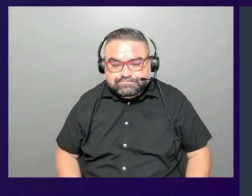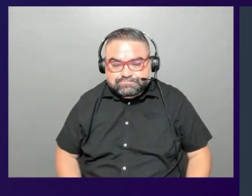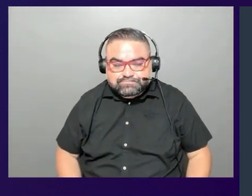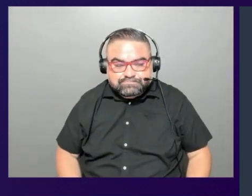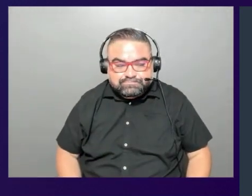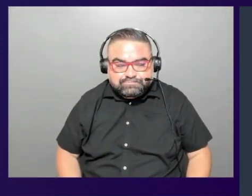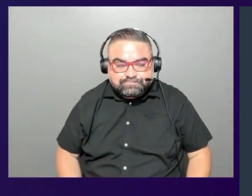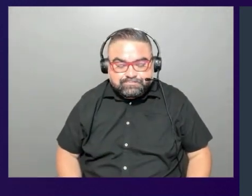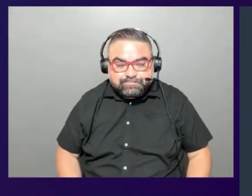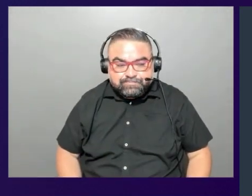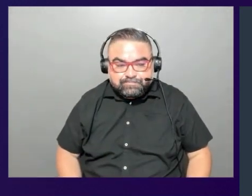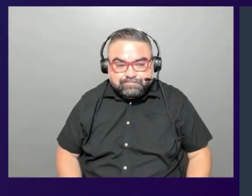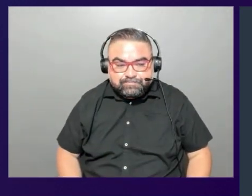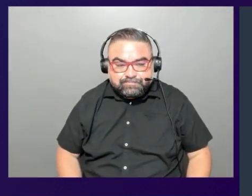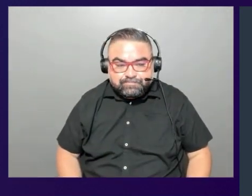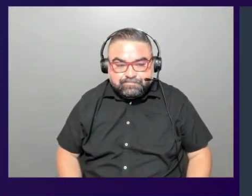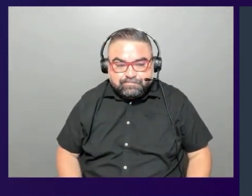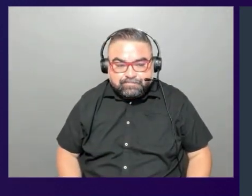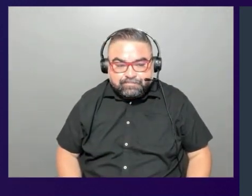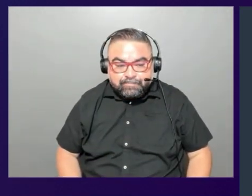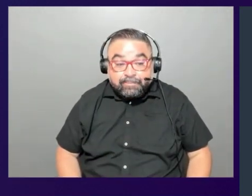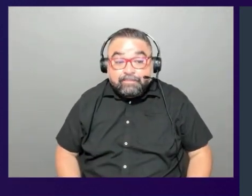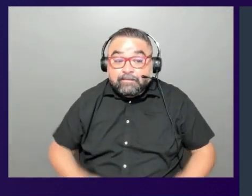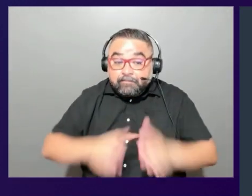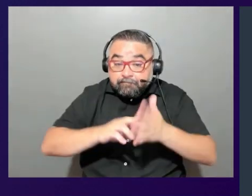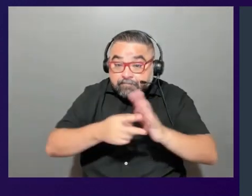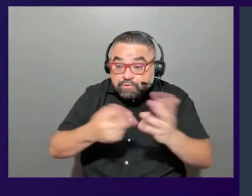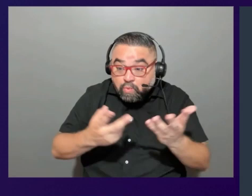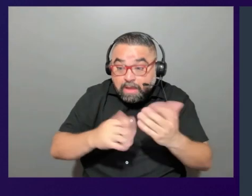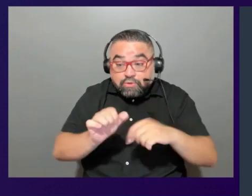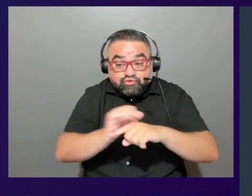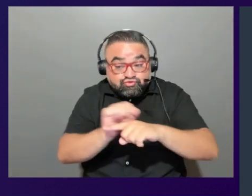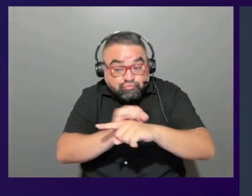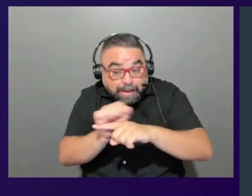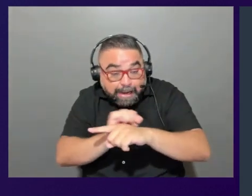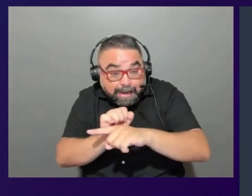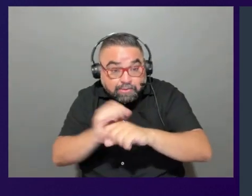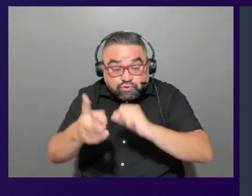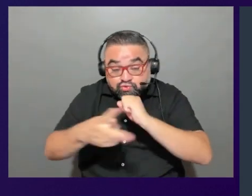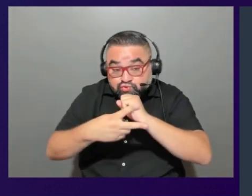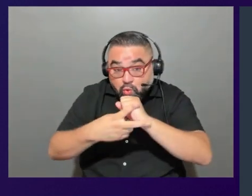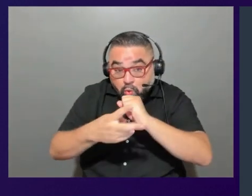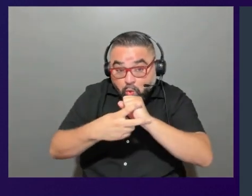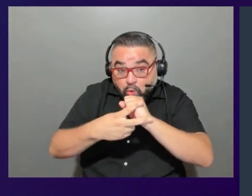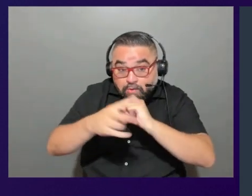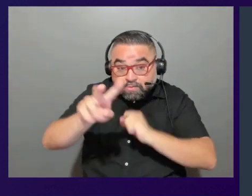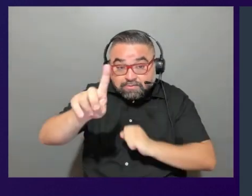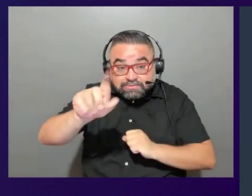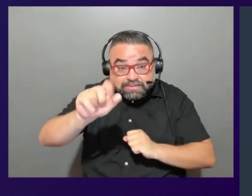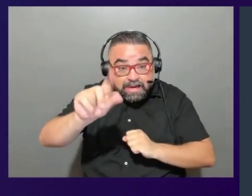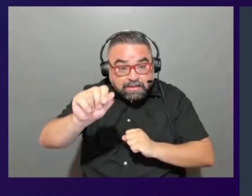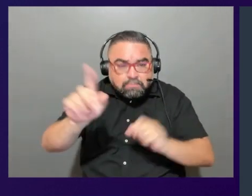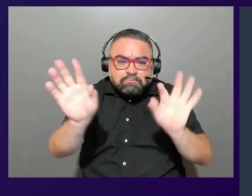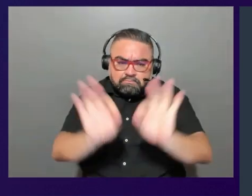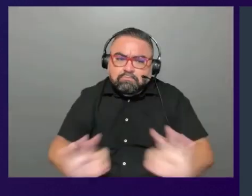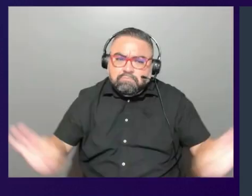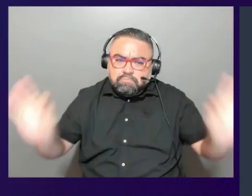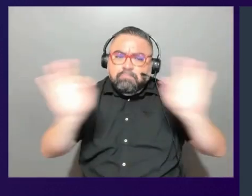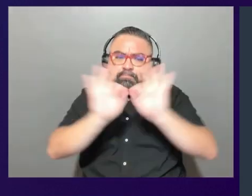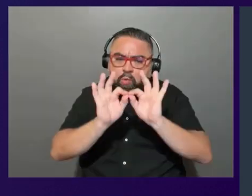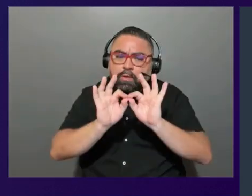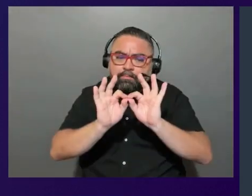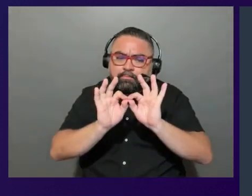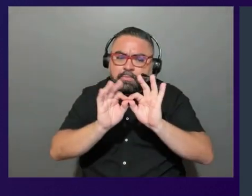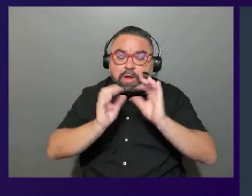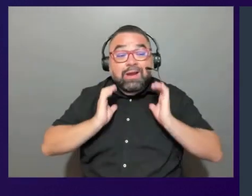to train and store more data is important. And then finally, for consumers, being able to securely use their